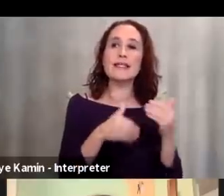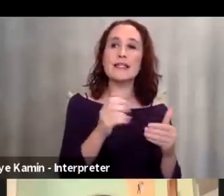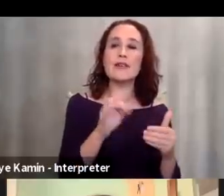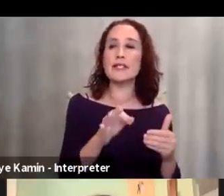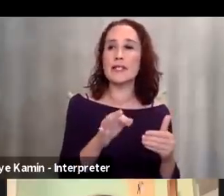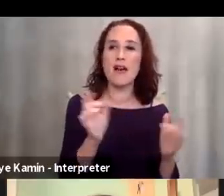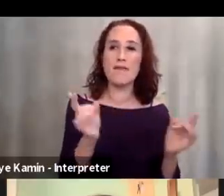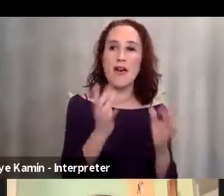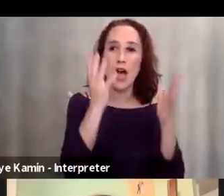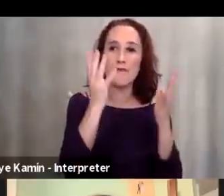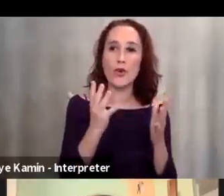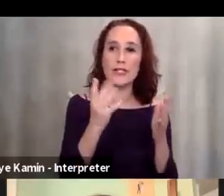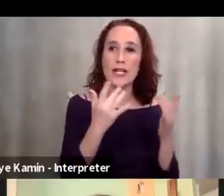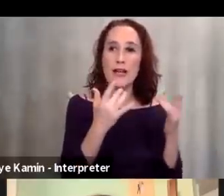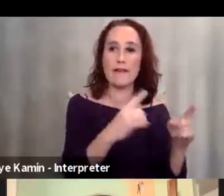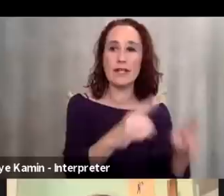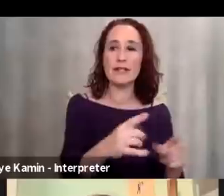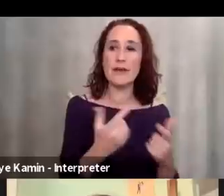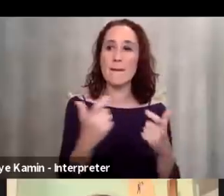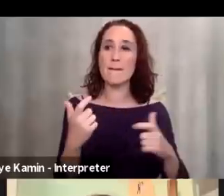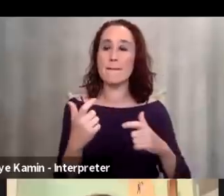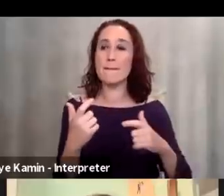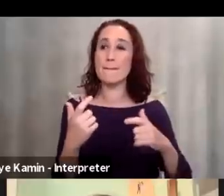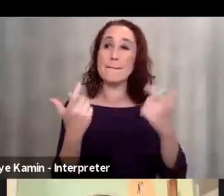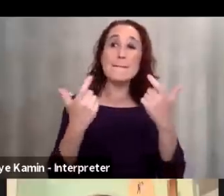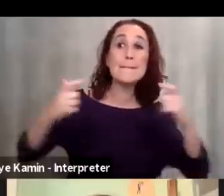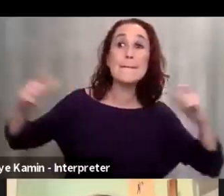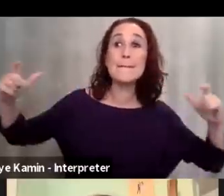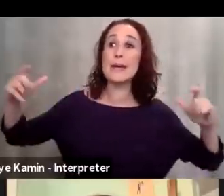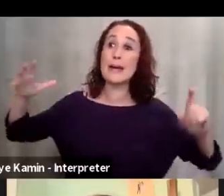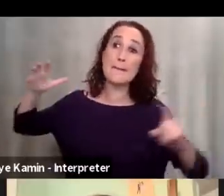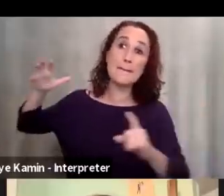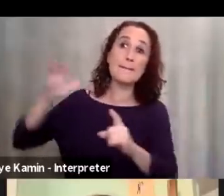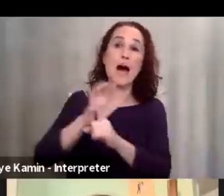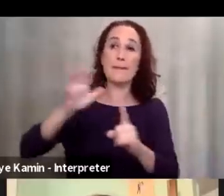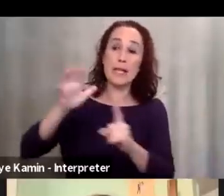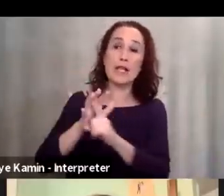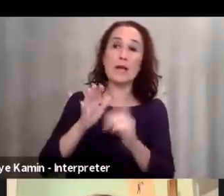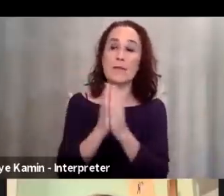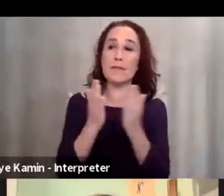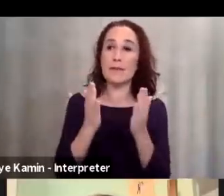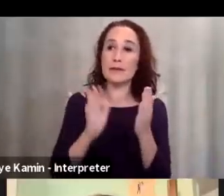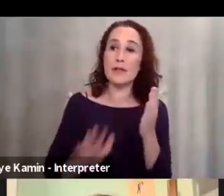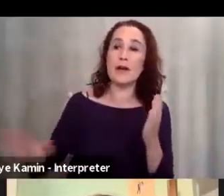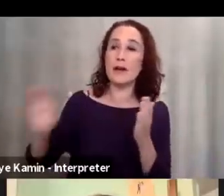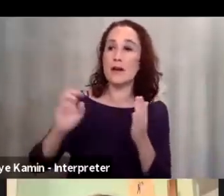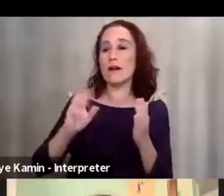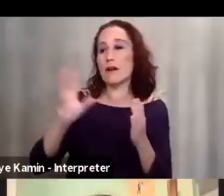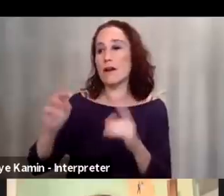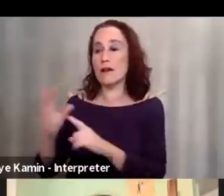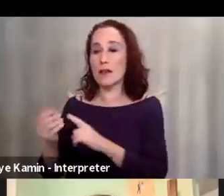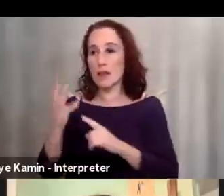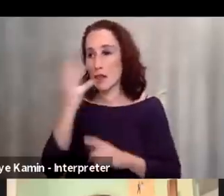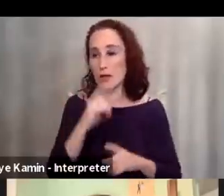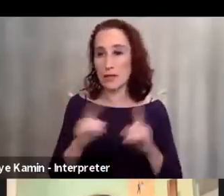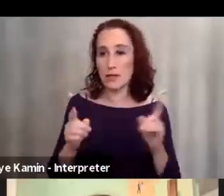these big tentpole books that have kids from all over the world and all different cultures and look completely different.